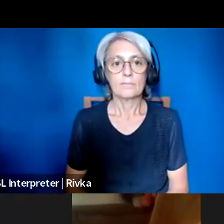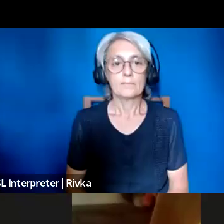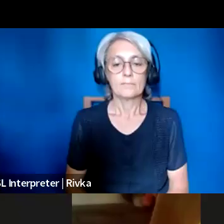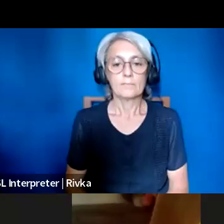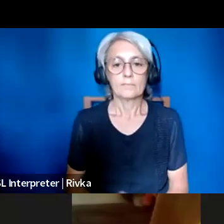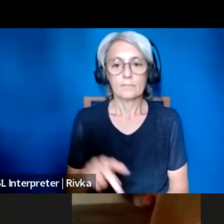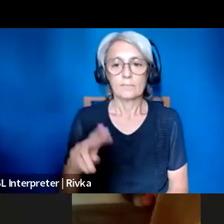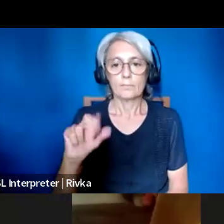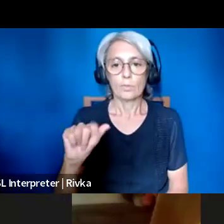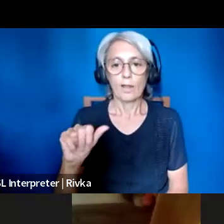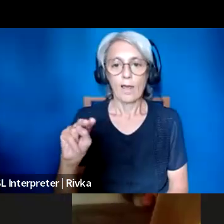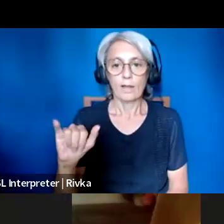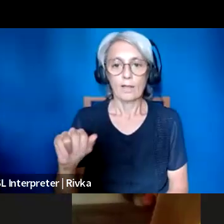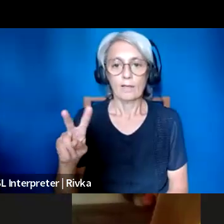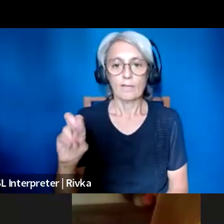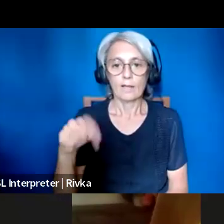Hualani Vasquez,